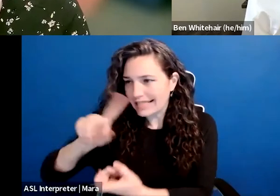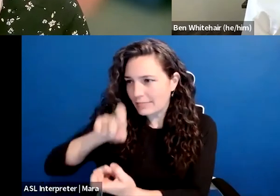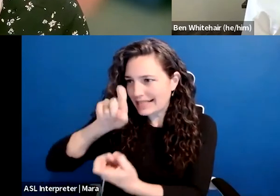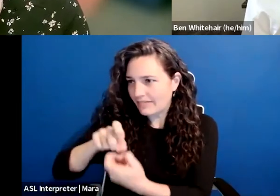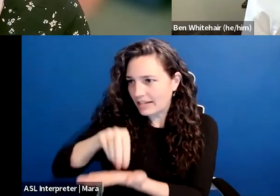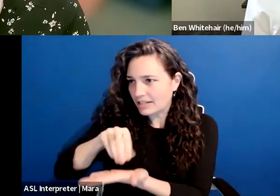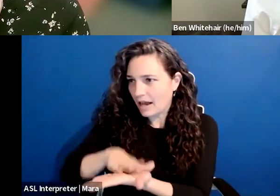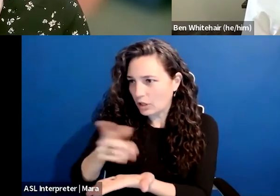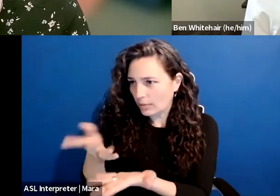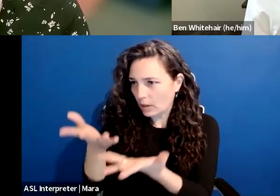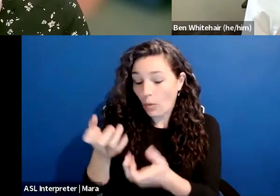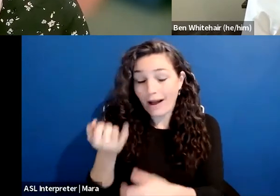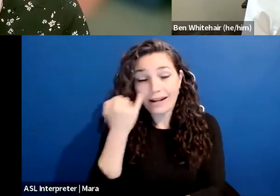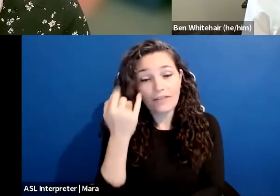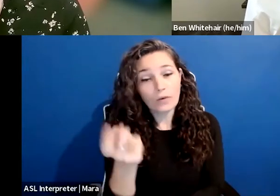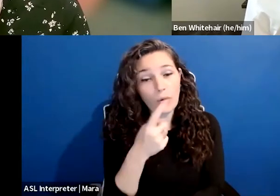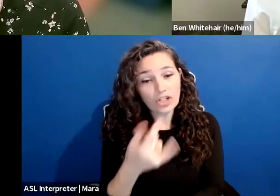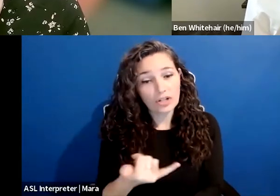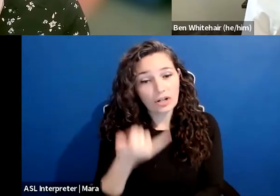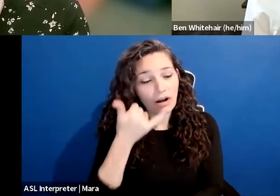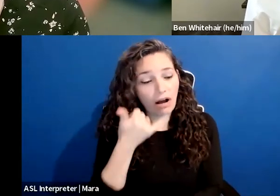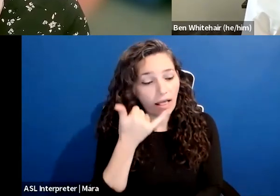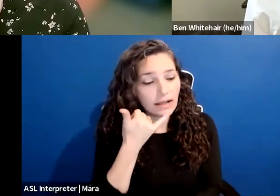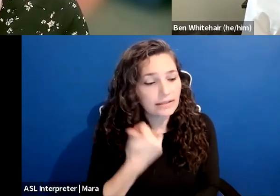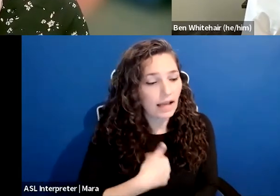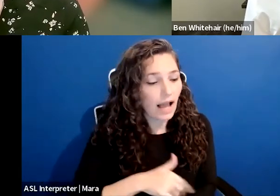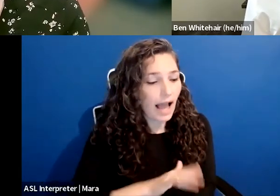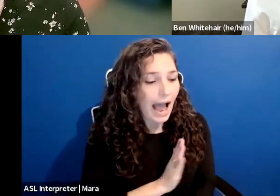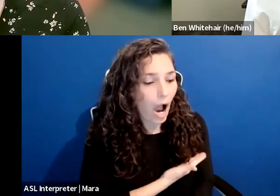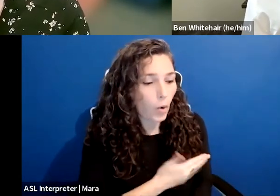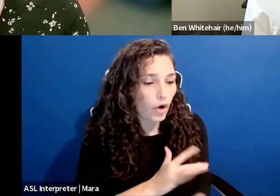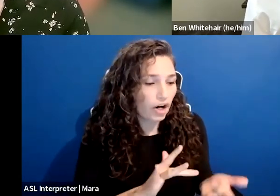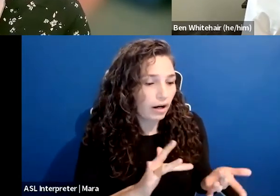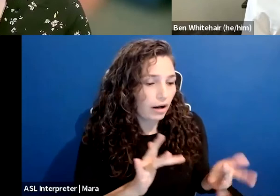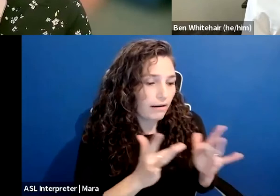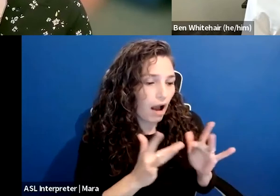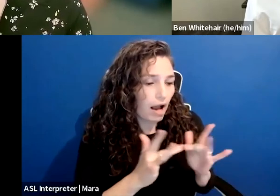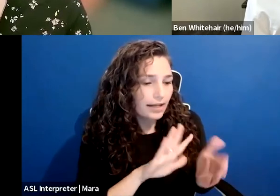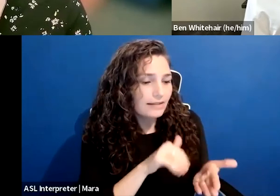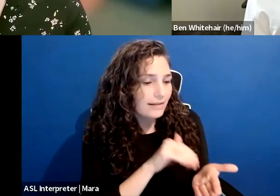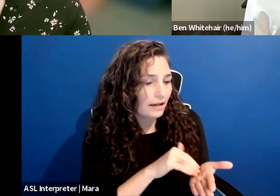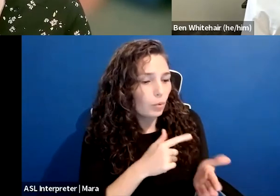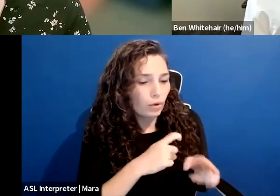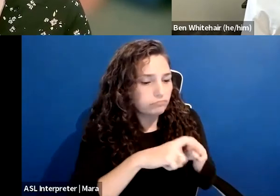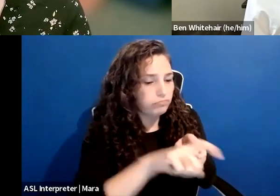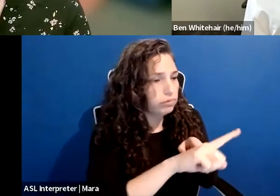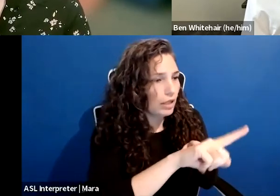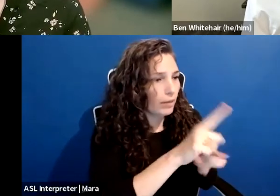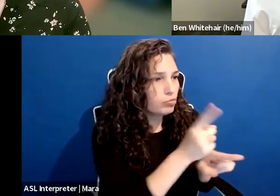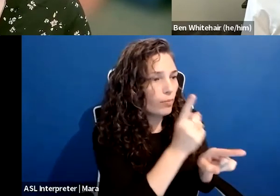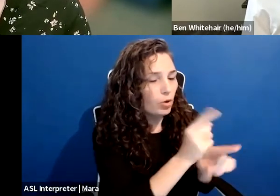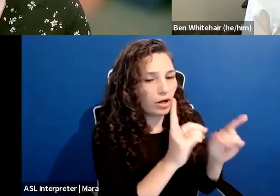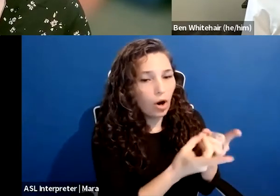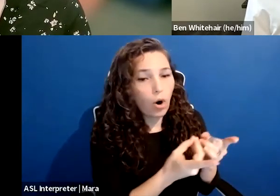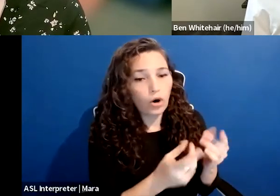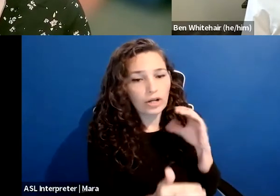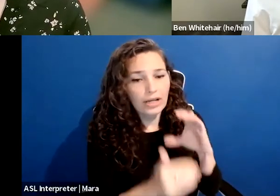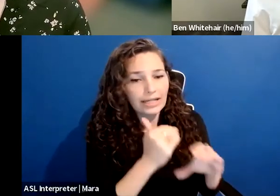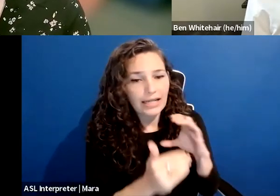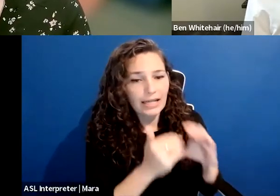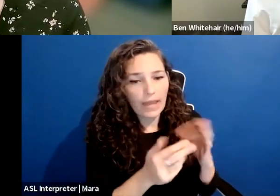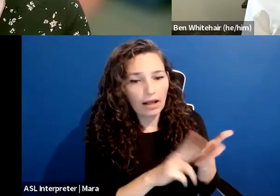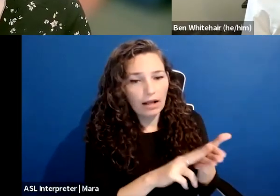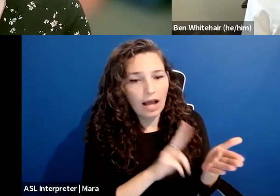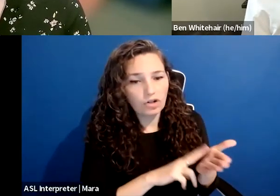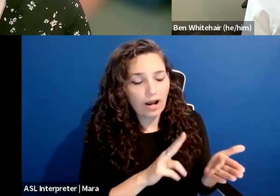any questions, you can always call us. Our contact center can help route the call to the appropriate department, or you could email the Entertainment Contracts Department